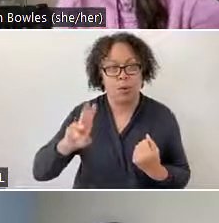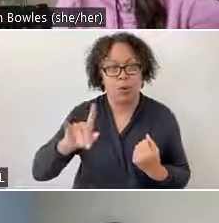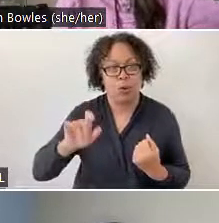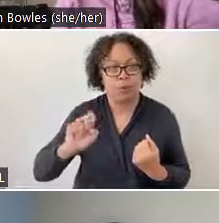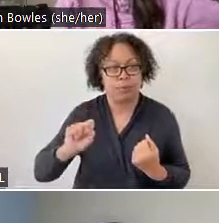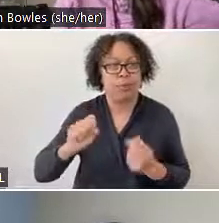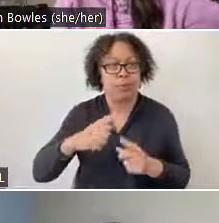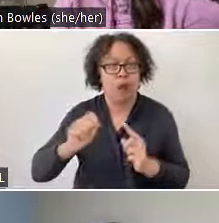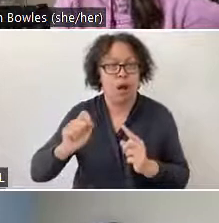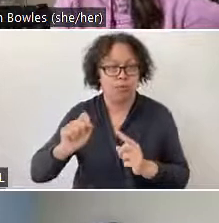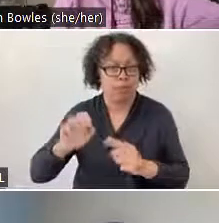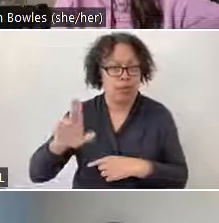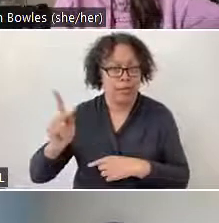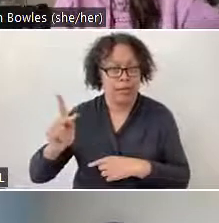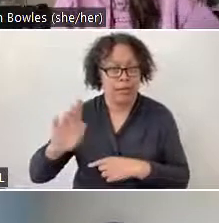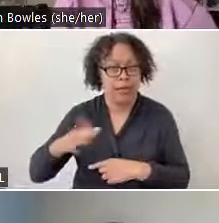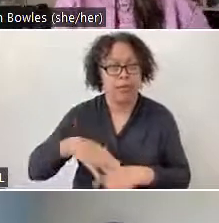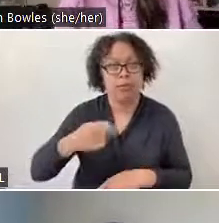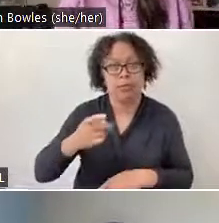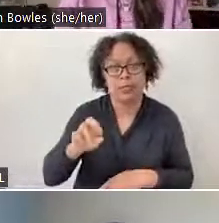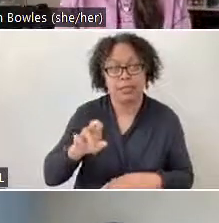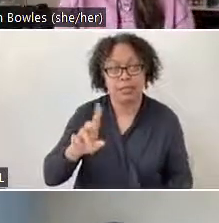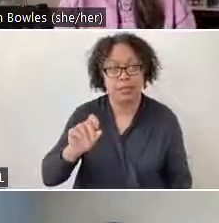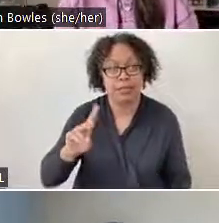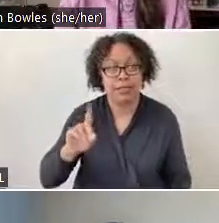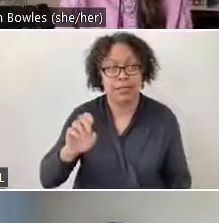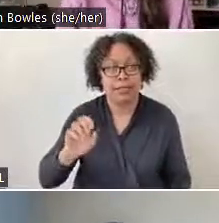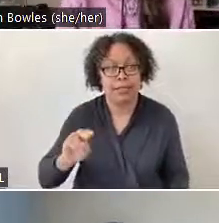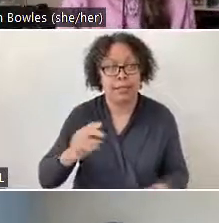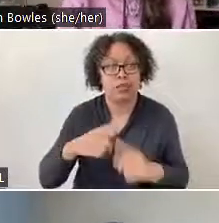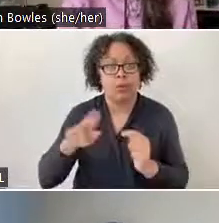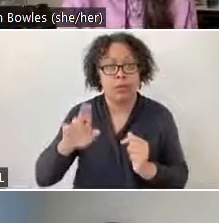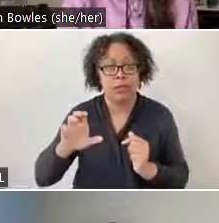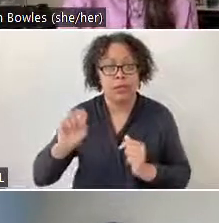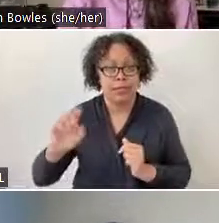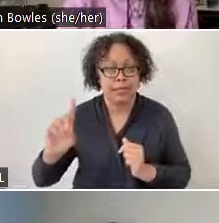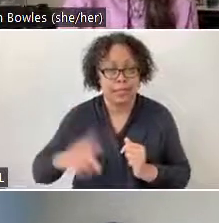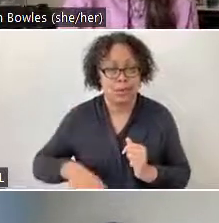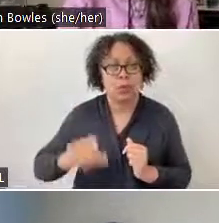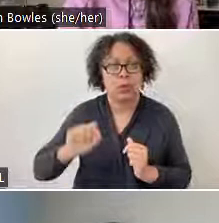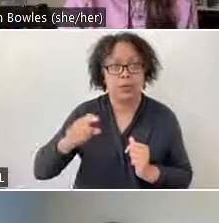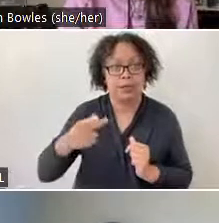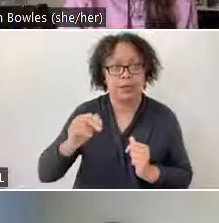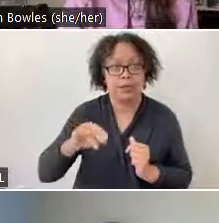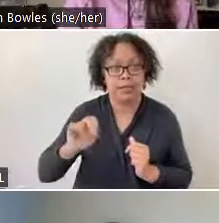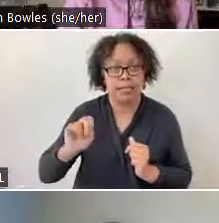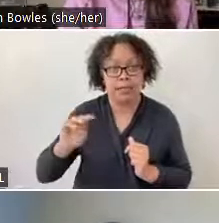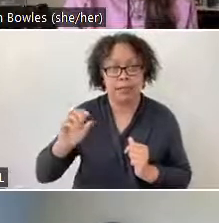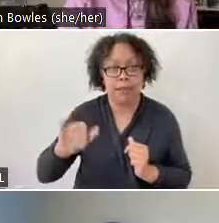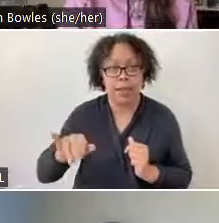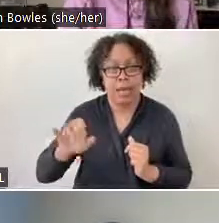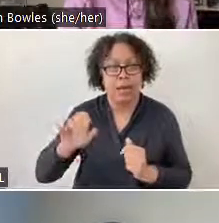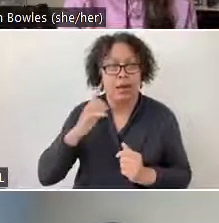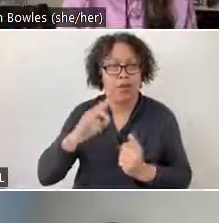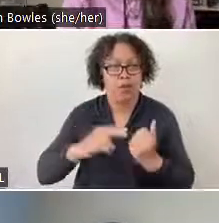Substance Use, Peter Davidson, Associate Professor at UC San Diego, Stephanie May, the Executive Director of the Bridge